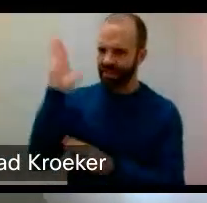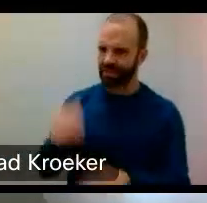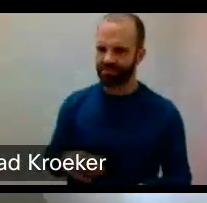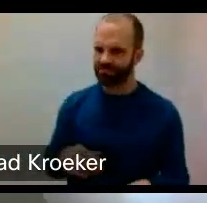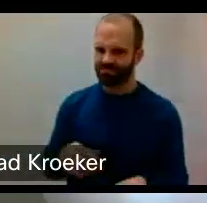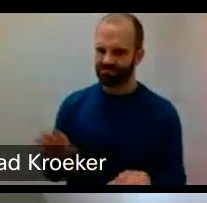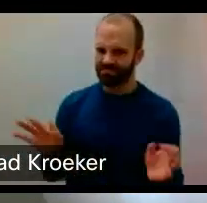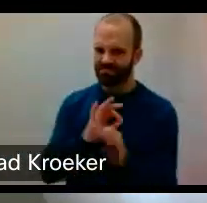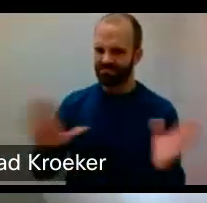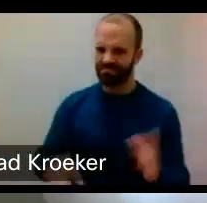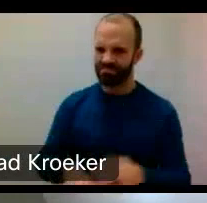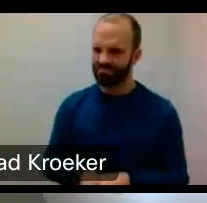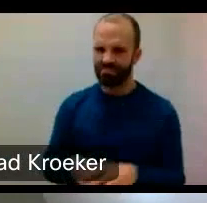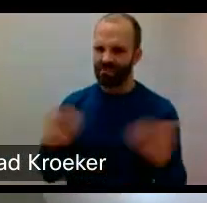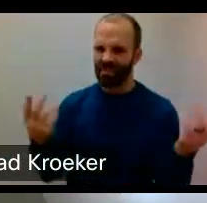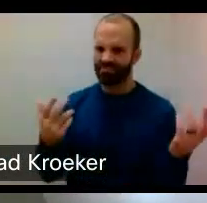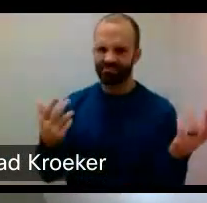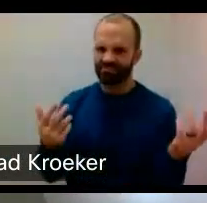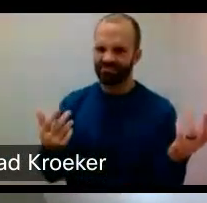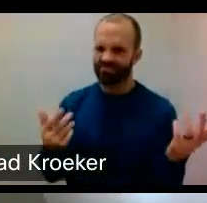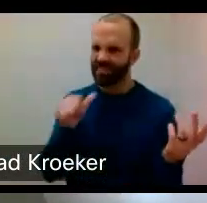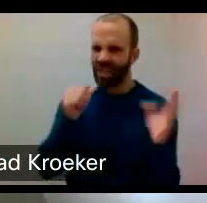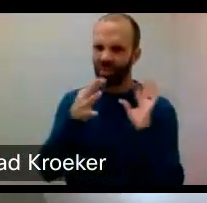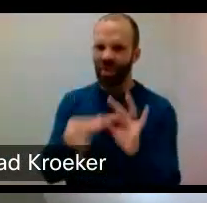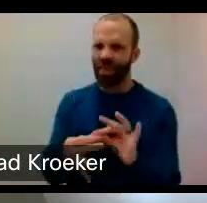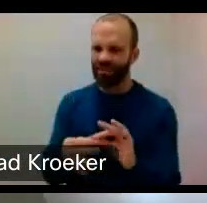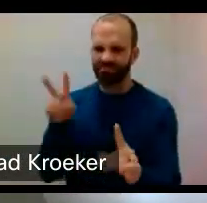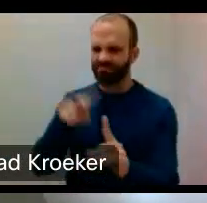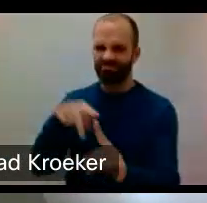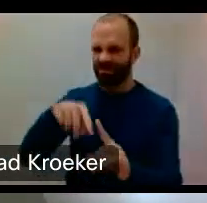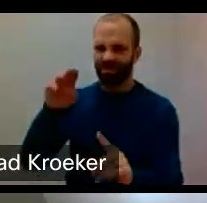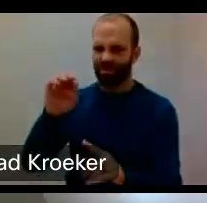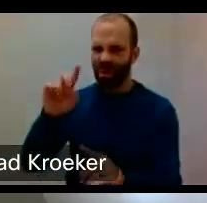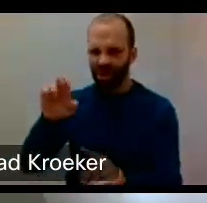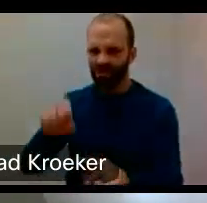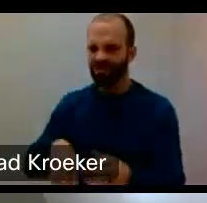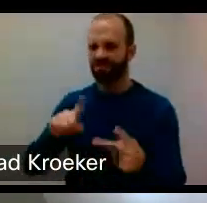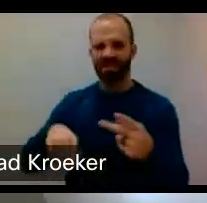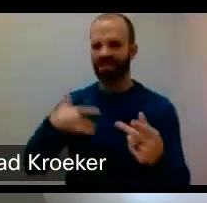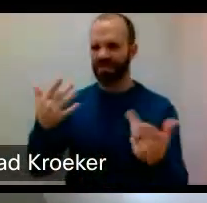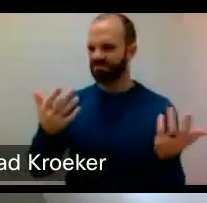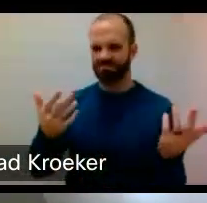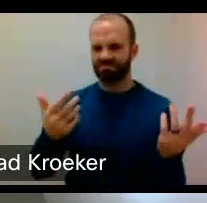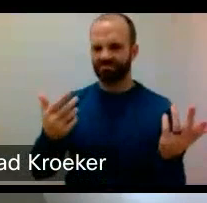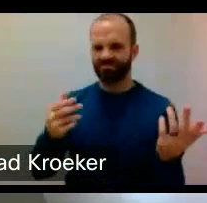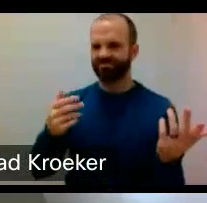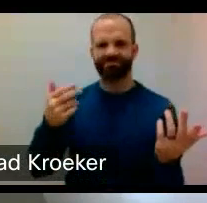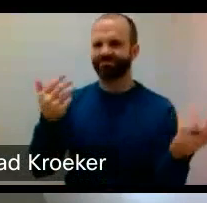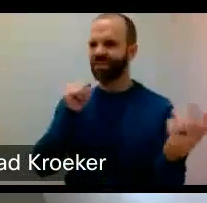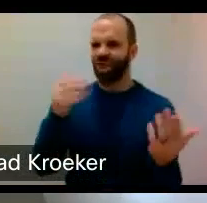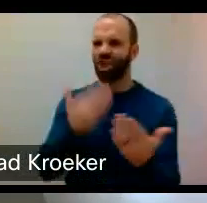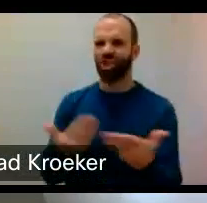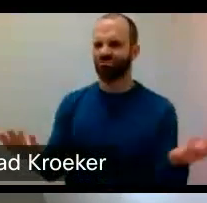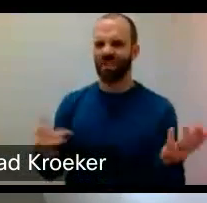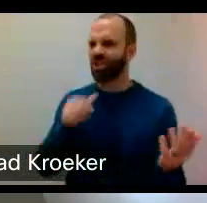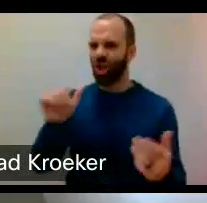that the lecturer was not relevant to your module in class or something, for whatever reason, it wasn't your